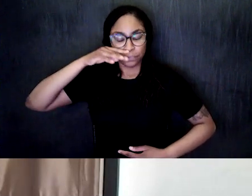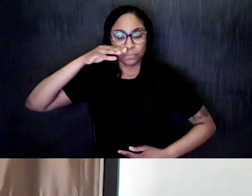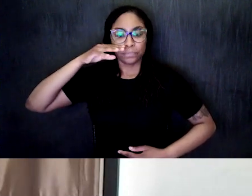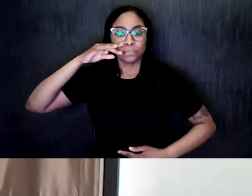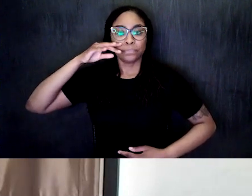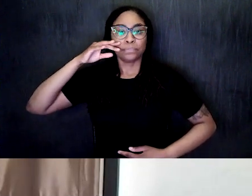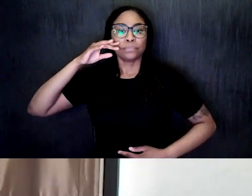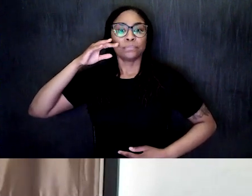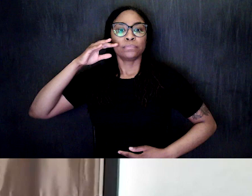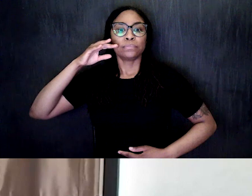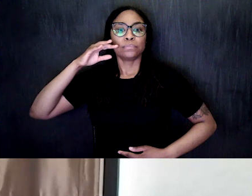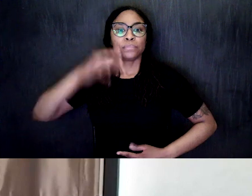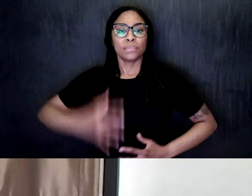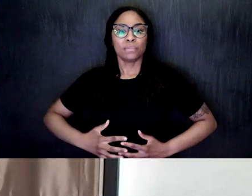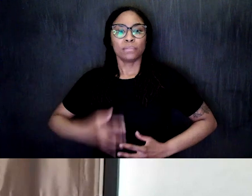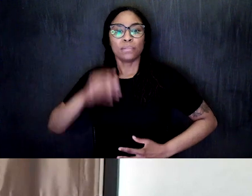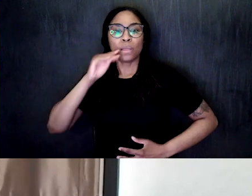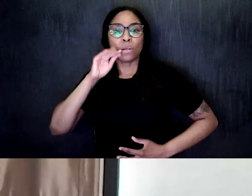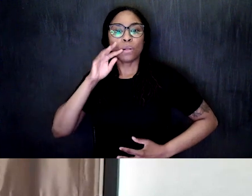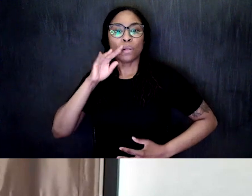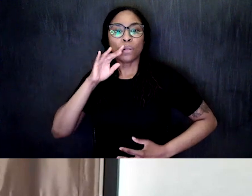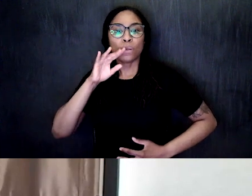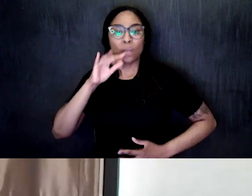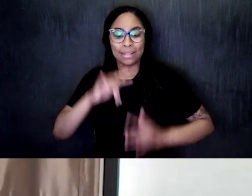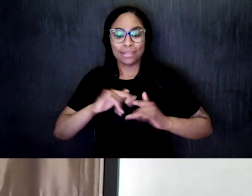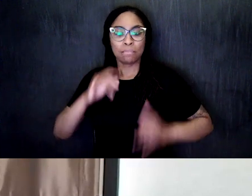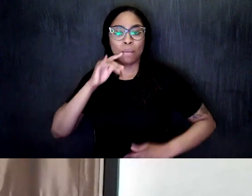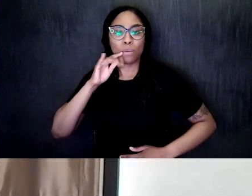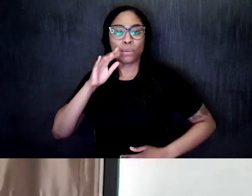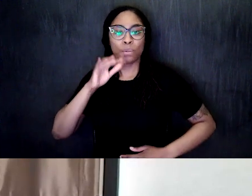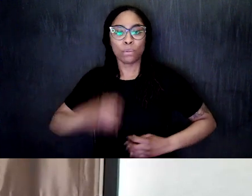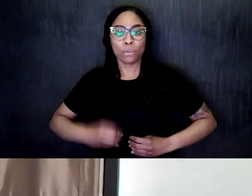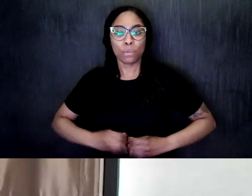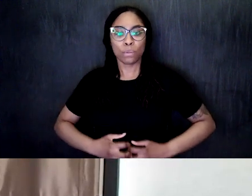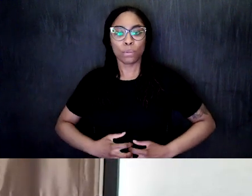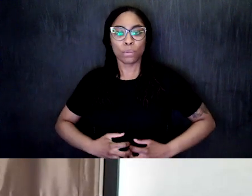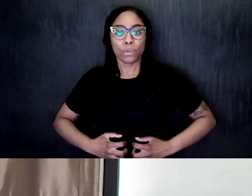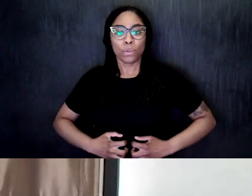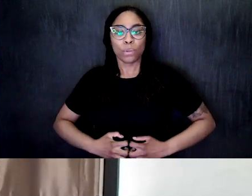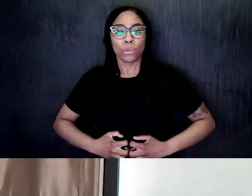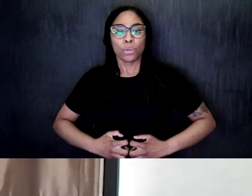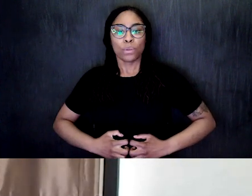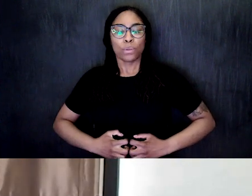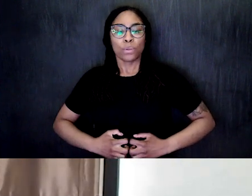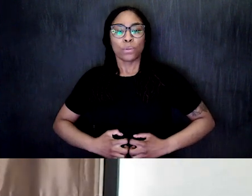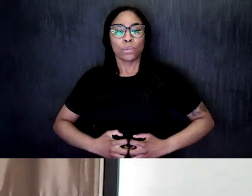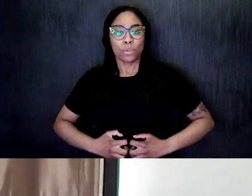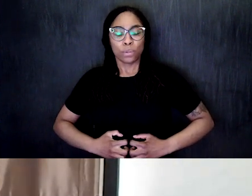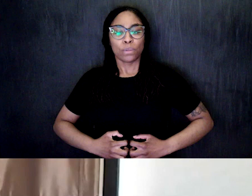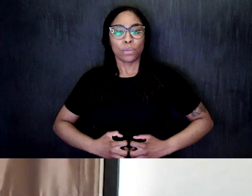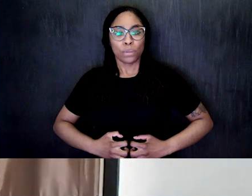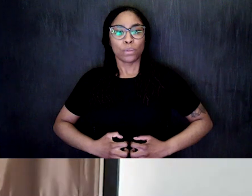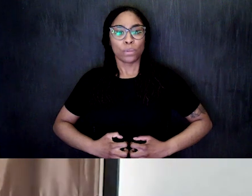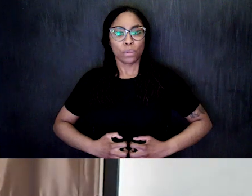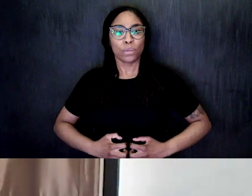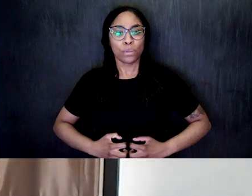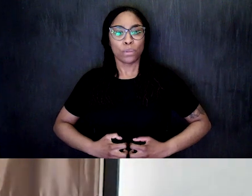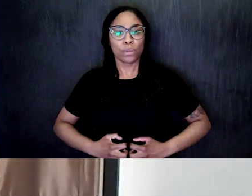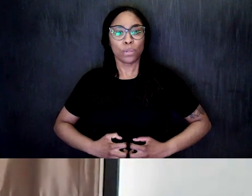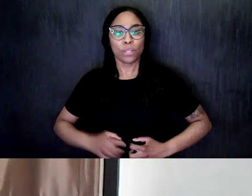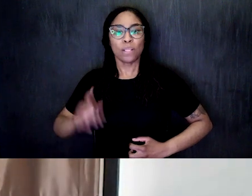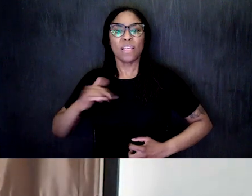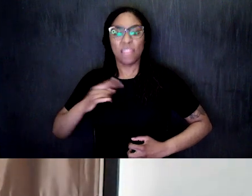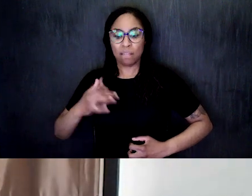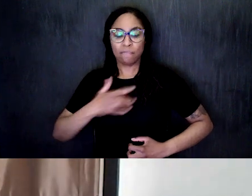through the nostrils, and on the exhale, we're going to tone and pull in through the lower belly, like it's magnetizing towards your sacrum